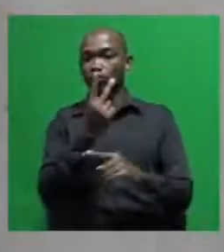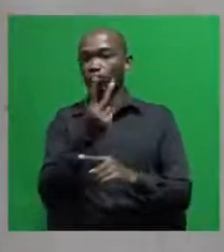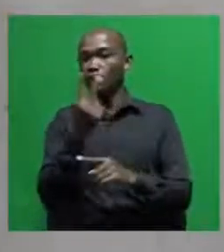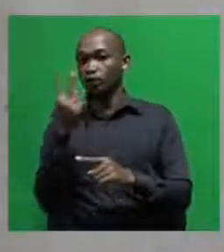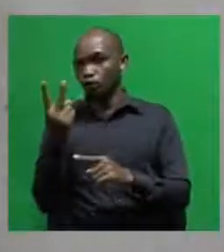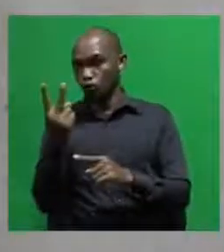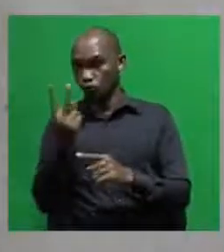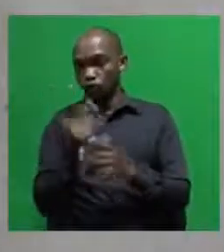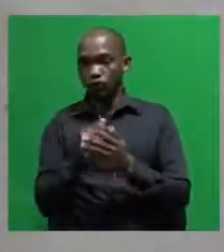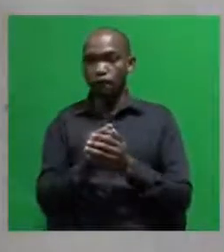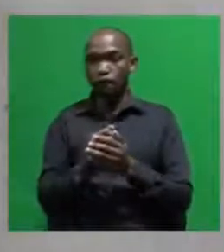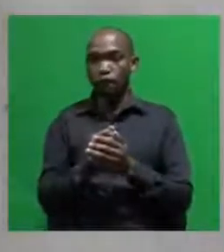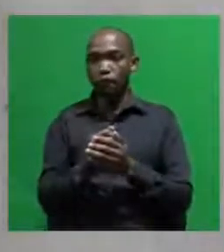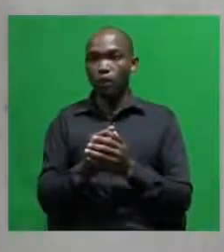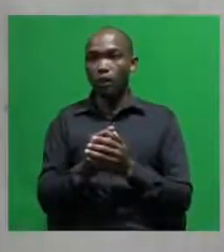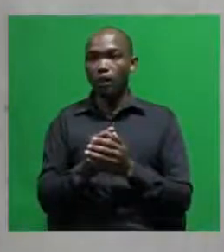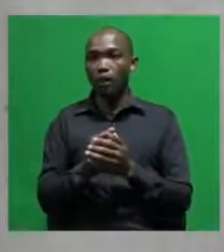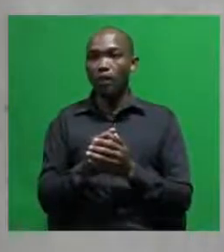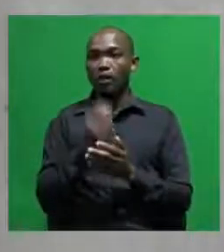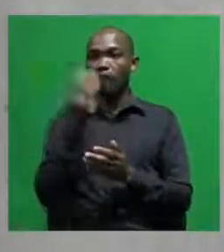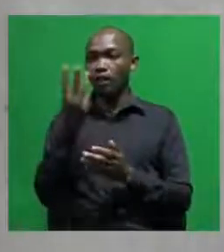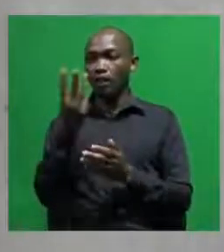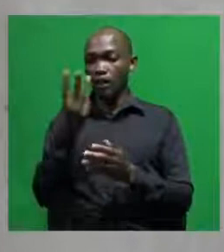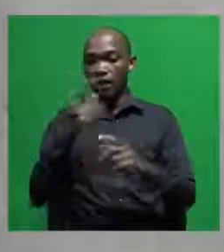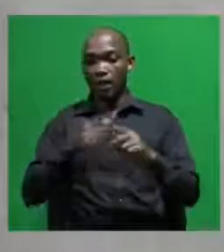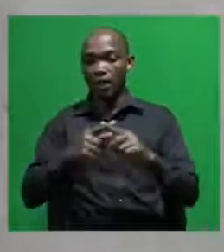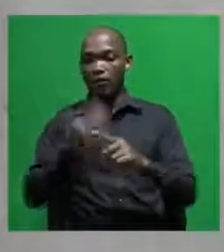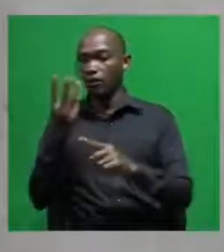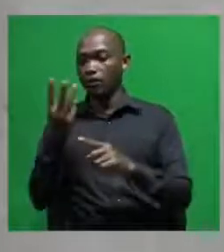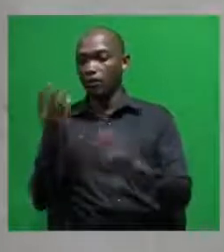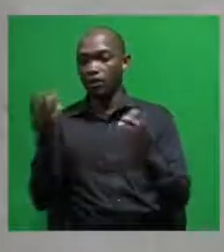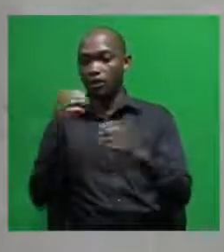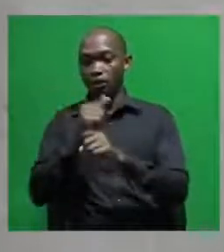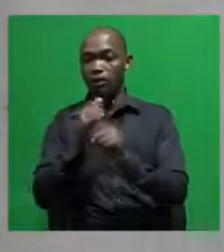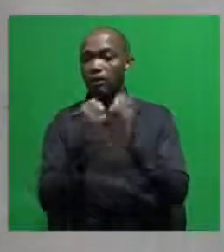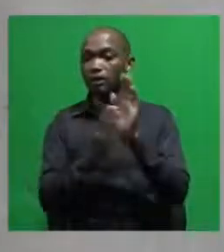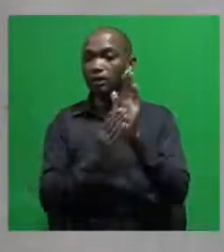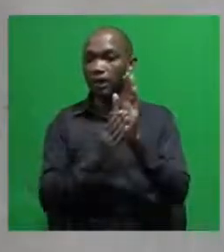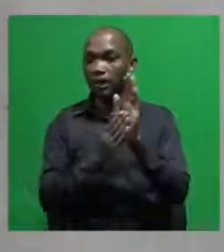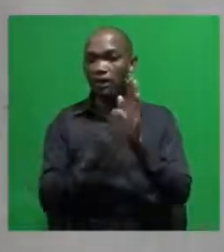Then times 3 times 3 is